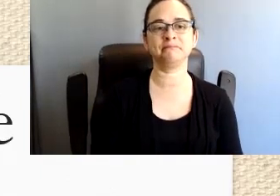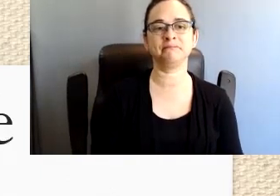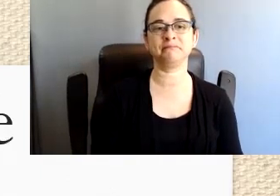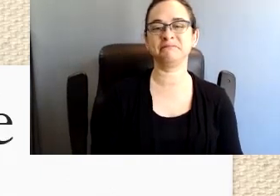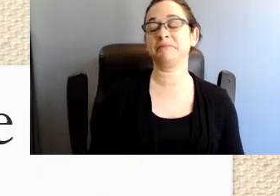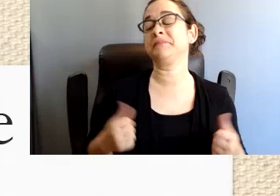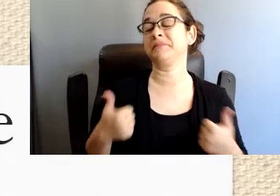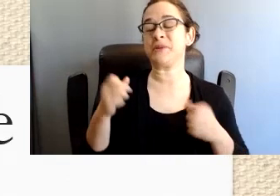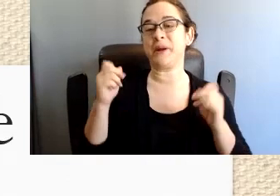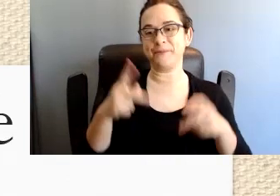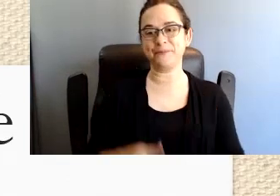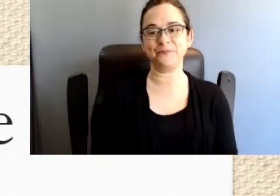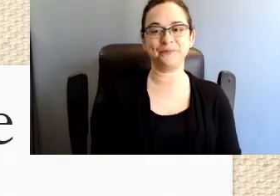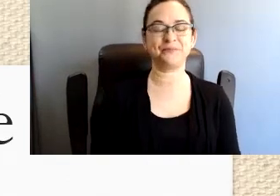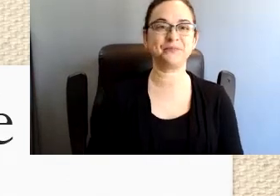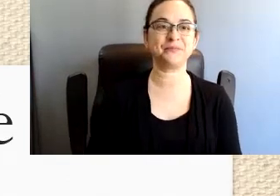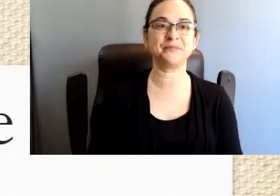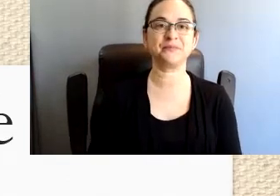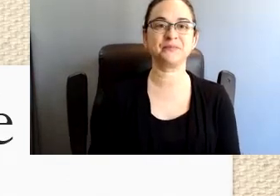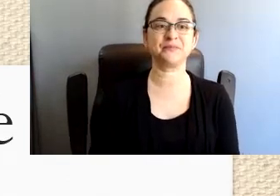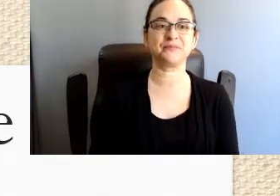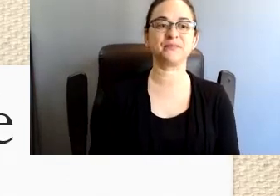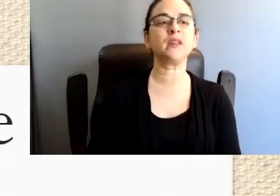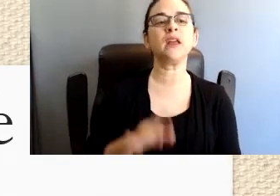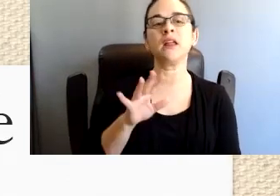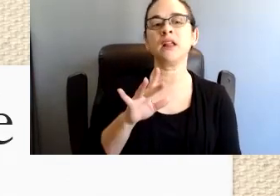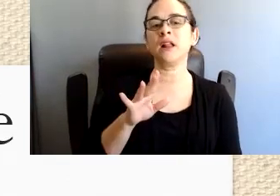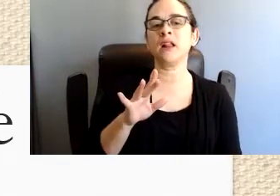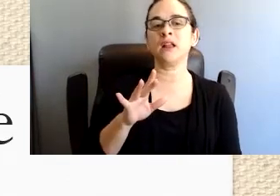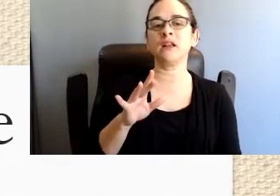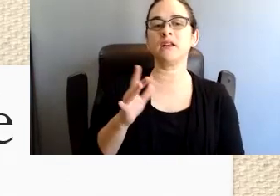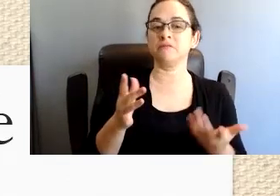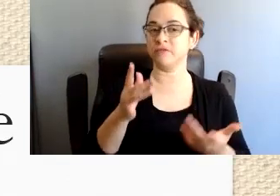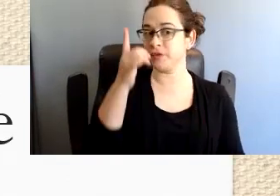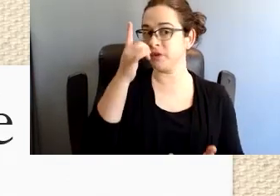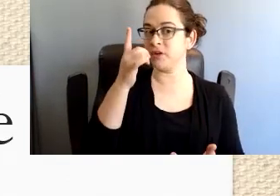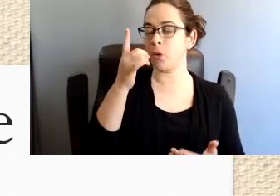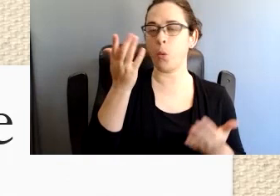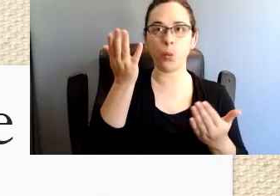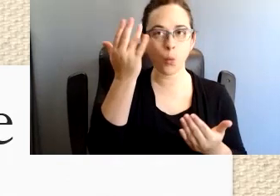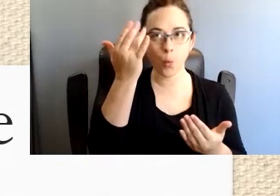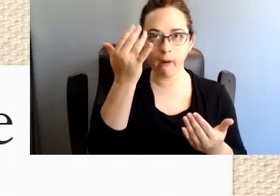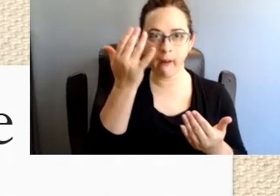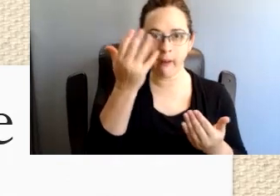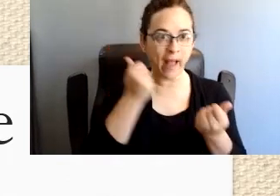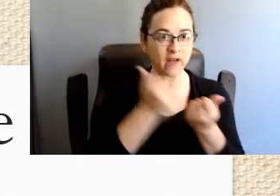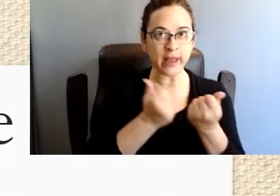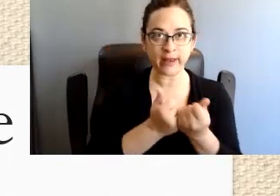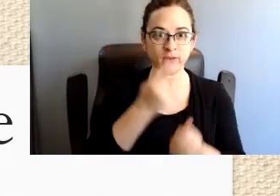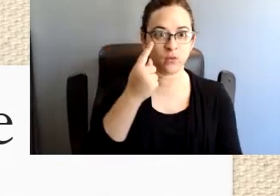Okay, that's it. Okay, I just when I advocate for Dreamer students, I want to let you know. So